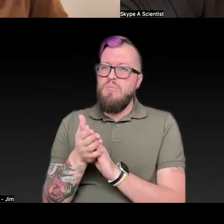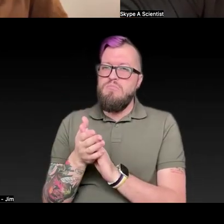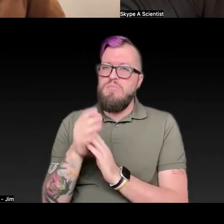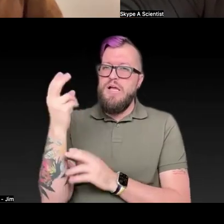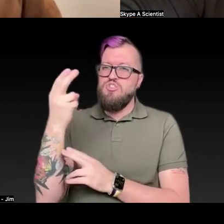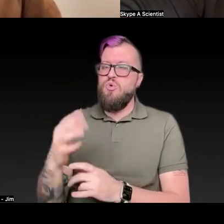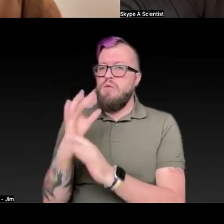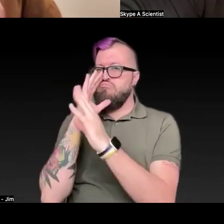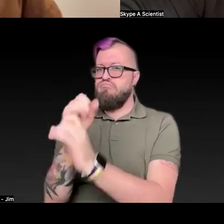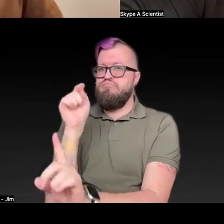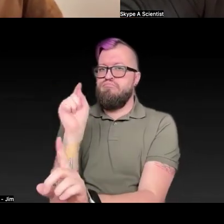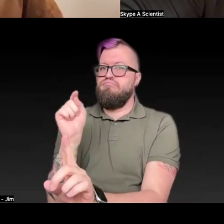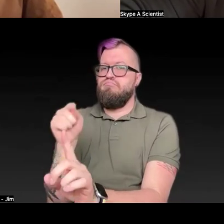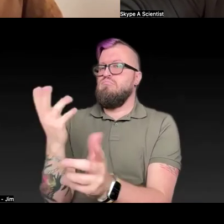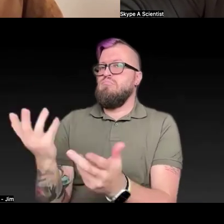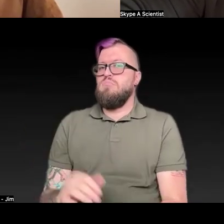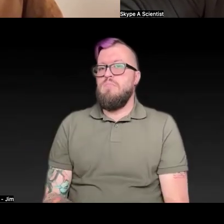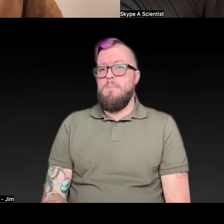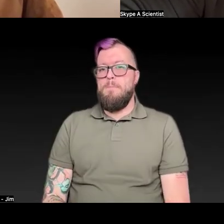attracted you to becoming a historian?